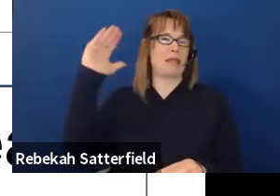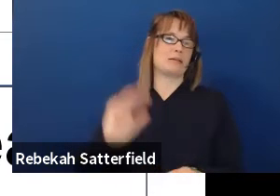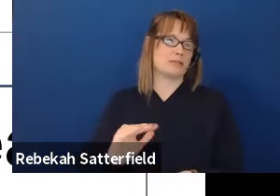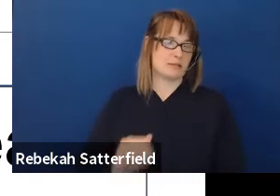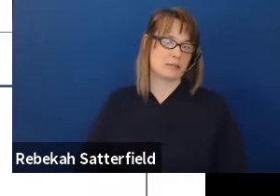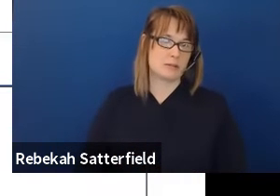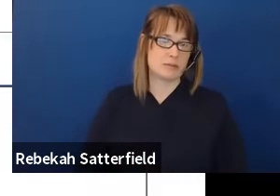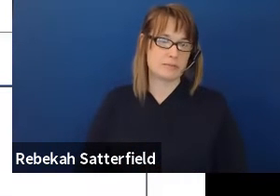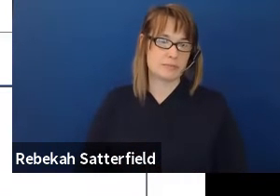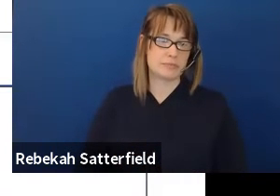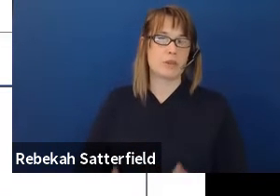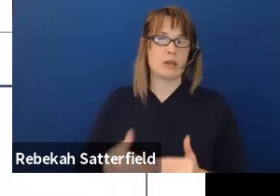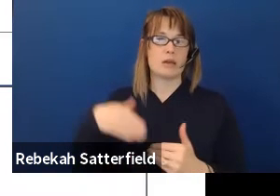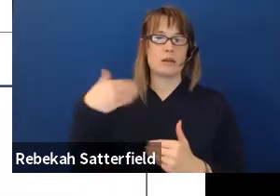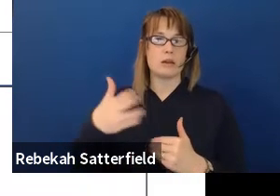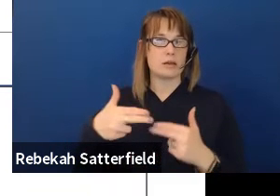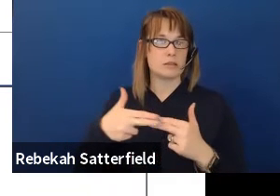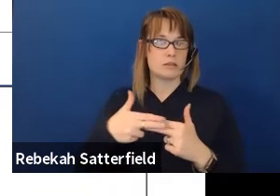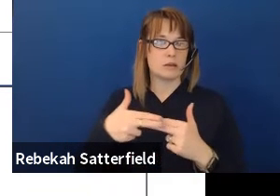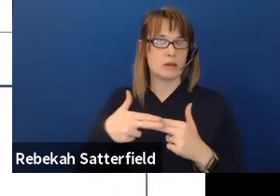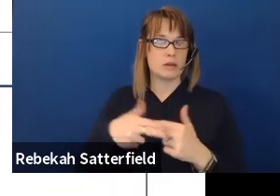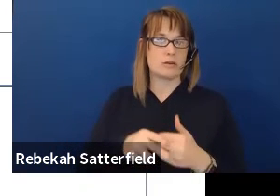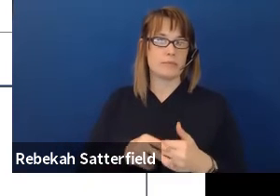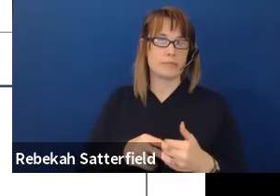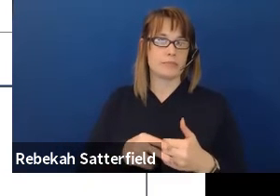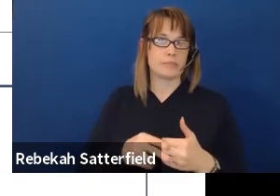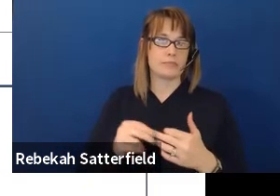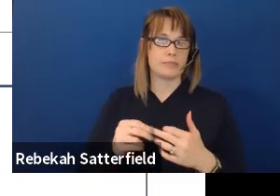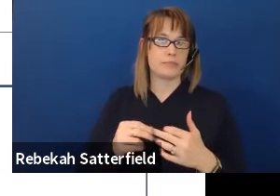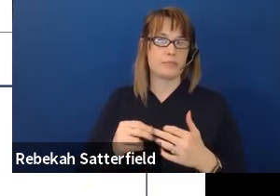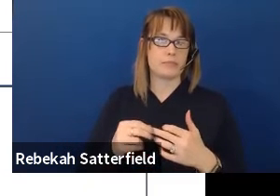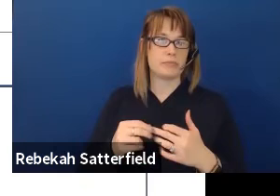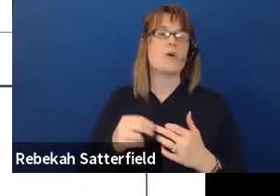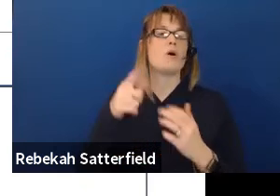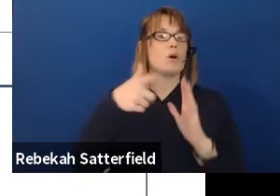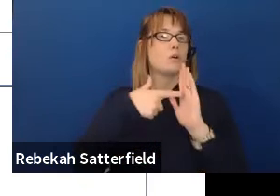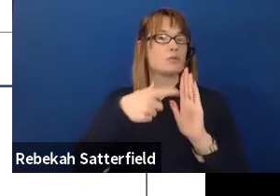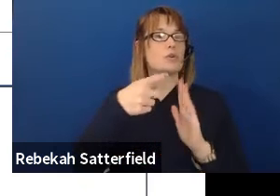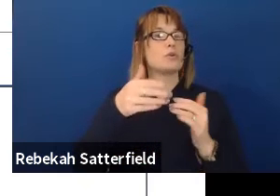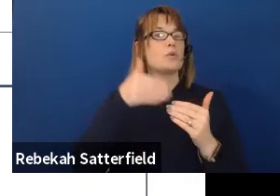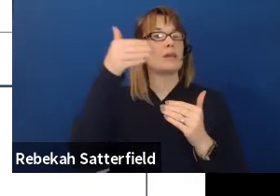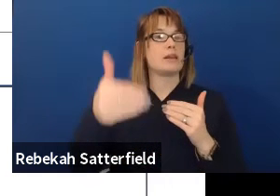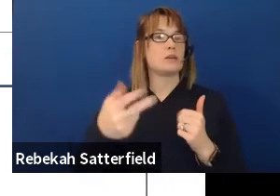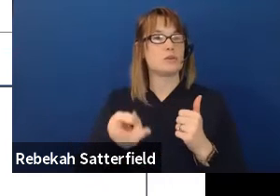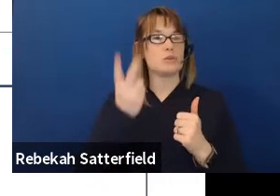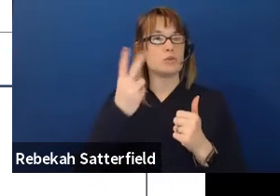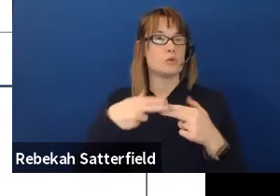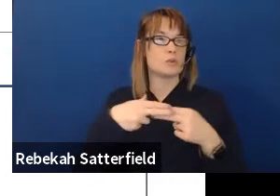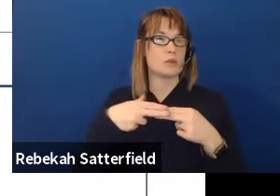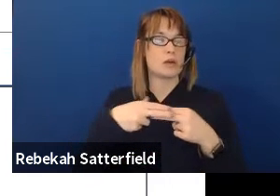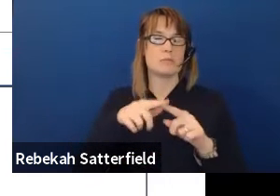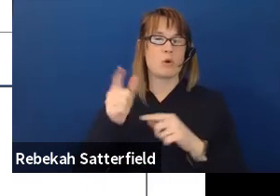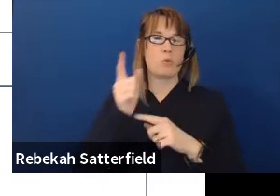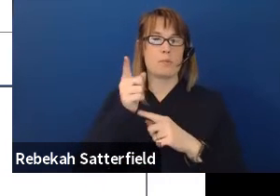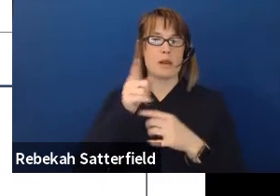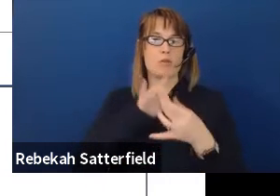Okay, so next slide, please. So what I just want to show you coming forward in the next two slides, but just a minute on this one